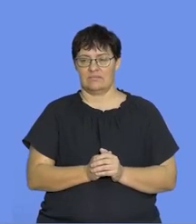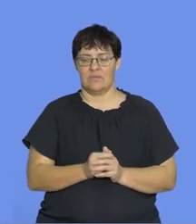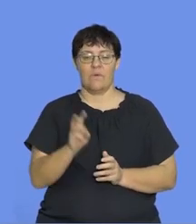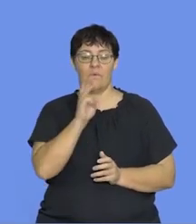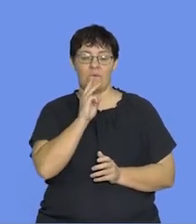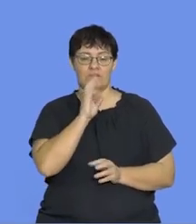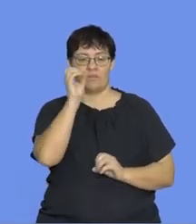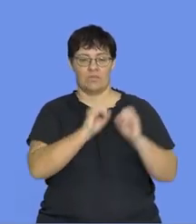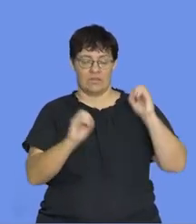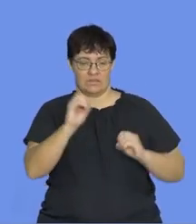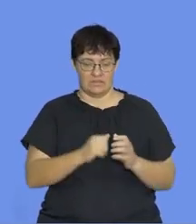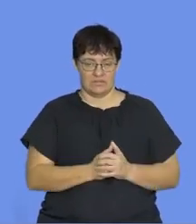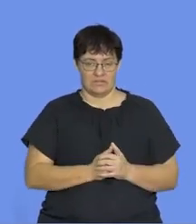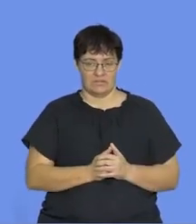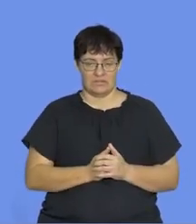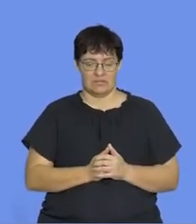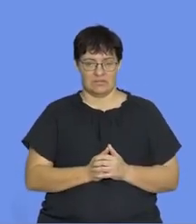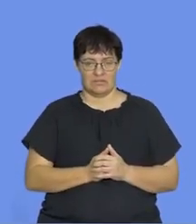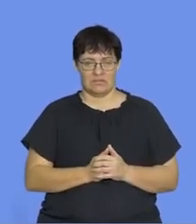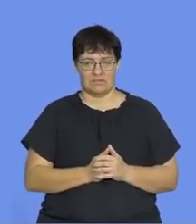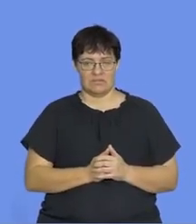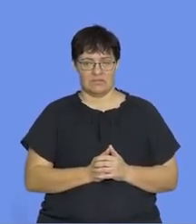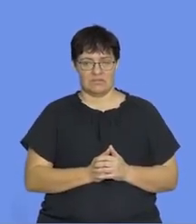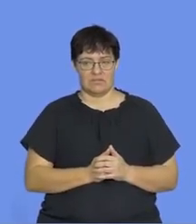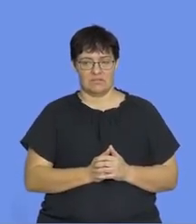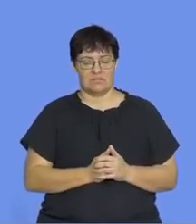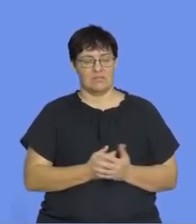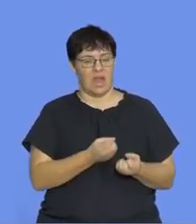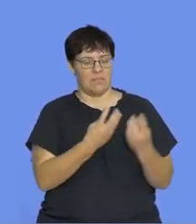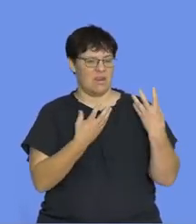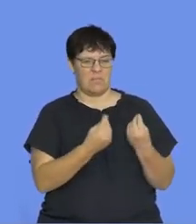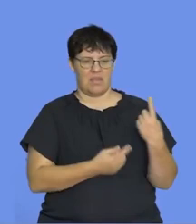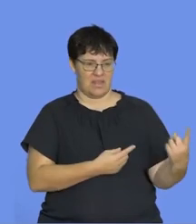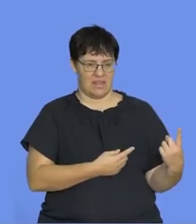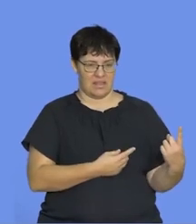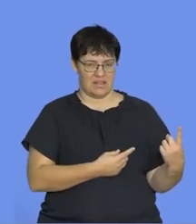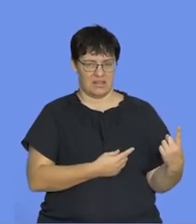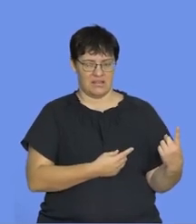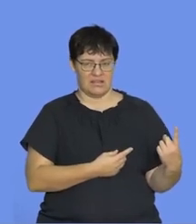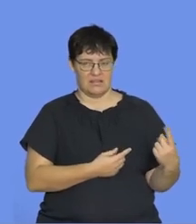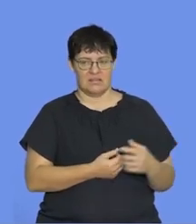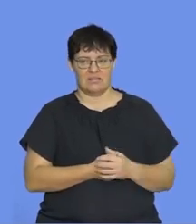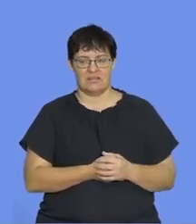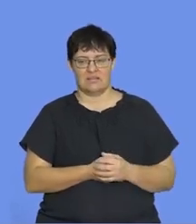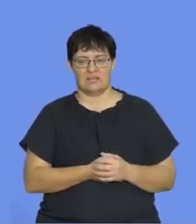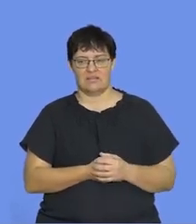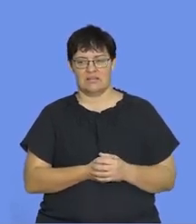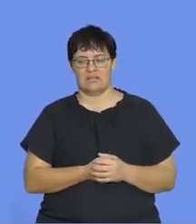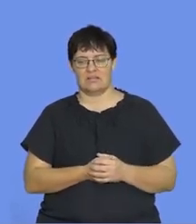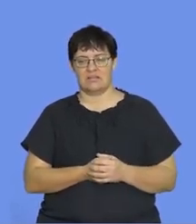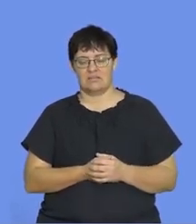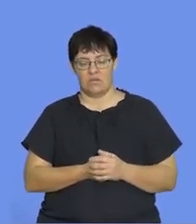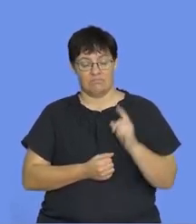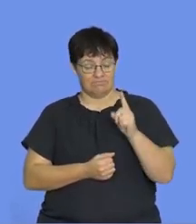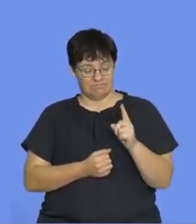molecule. We can put, a certain number of molecules of water that we can break down. So in